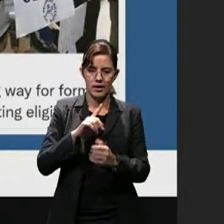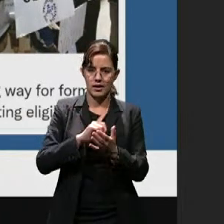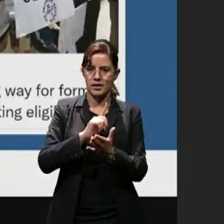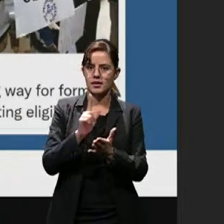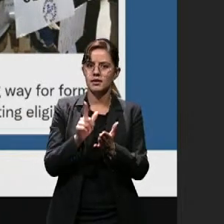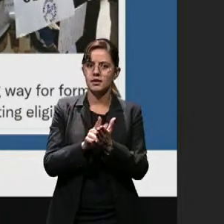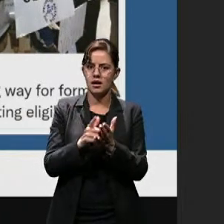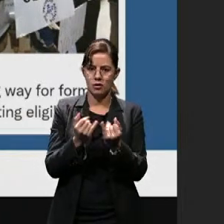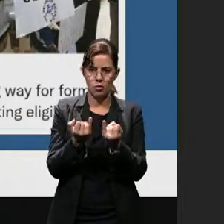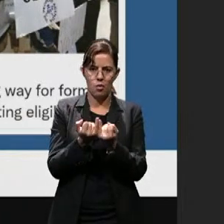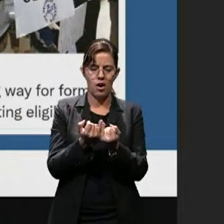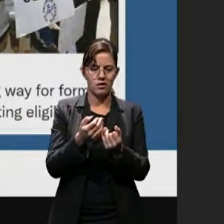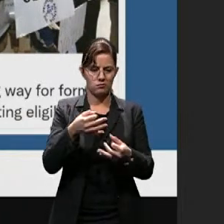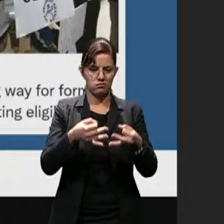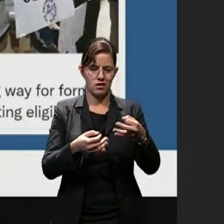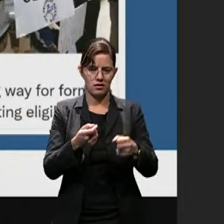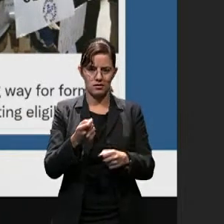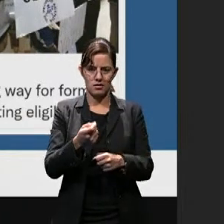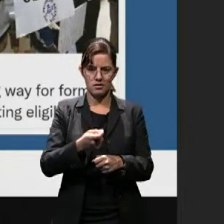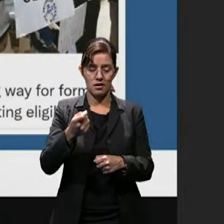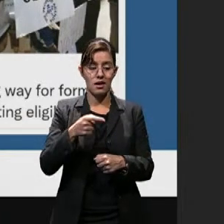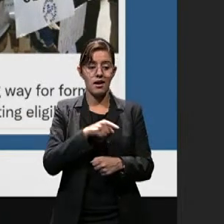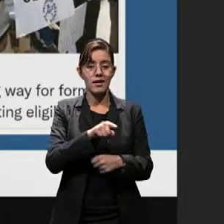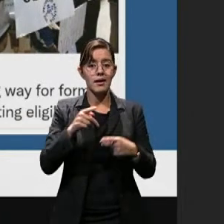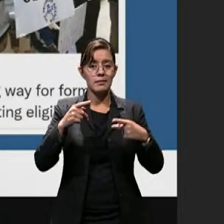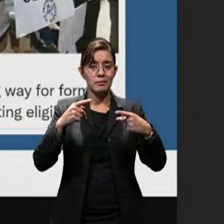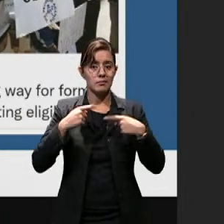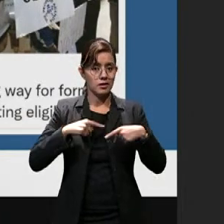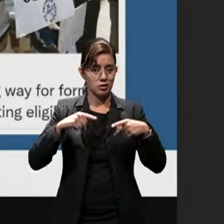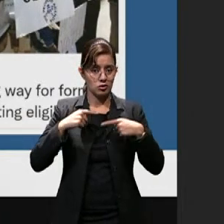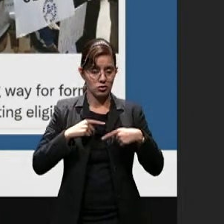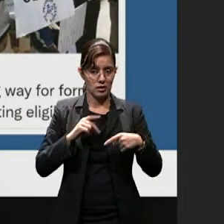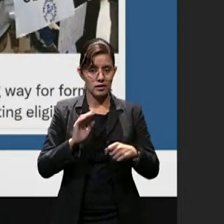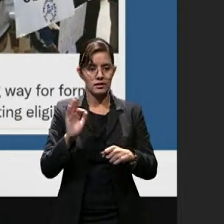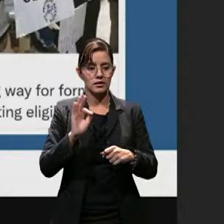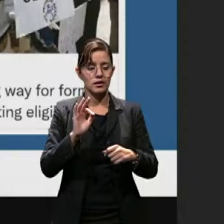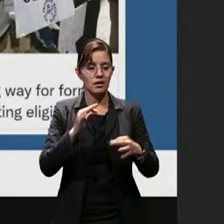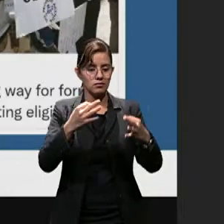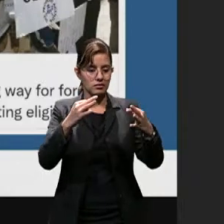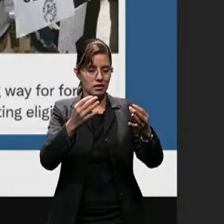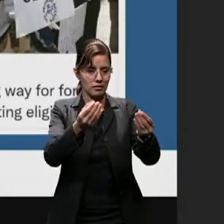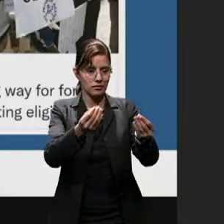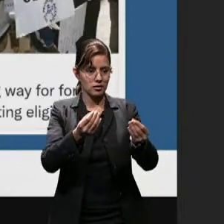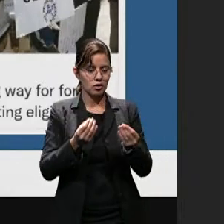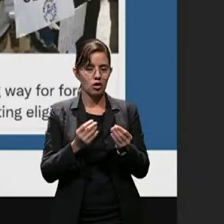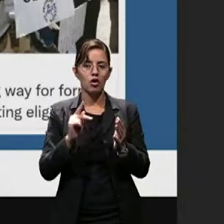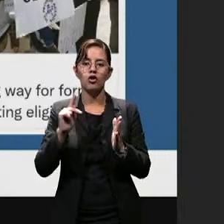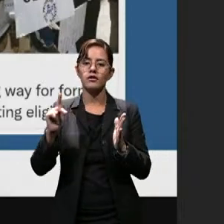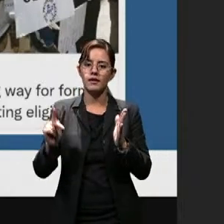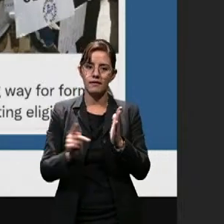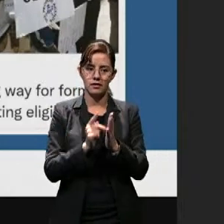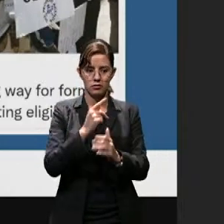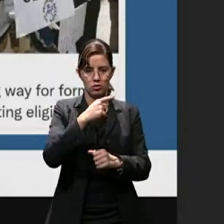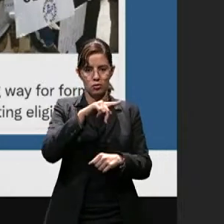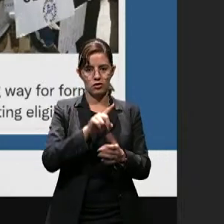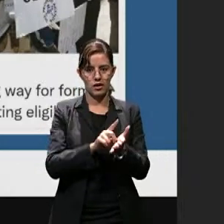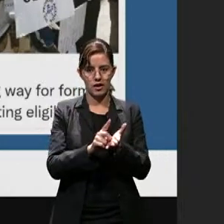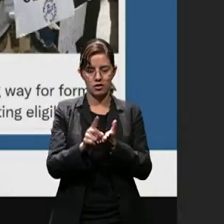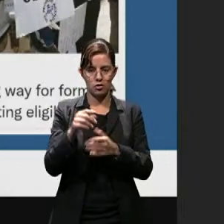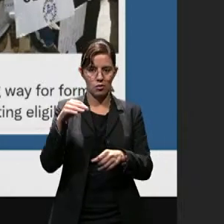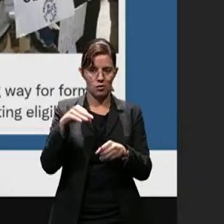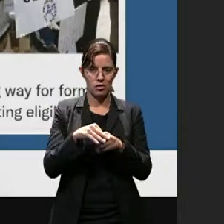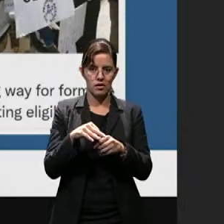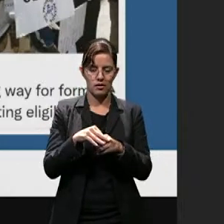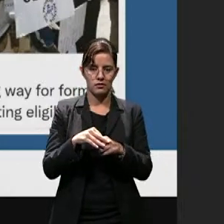their right to vote restored, but then it was challenged in court and the rules of the game changed back and